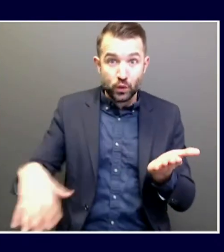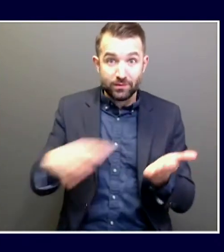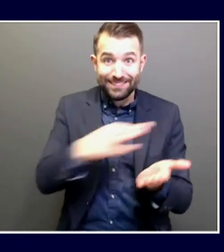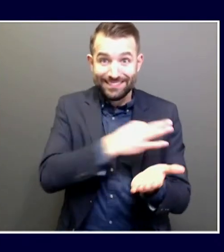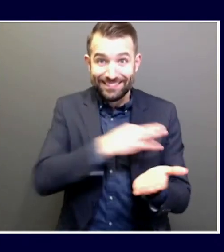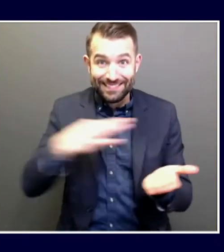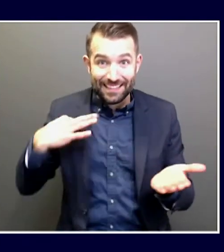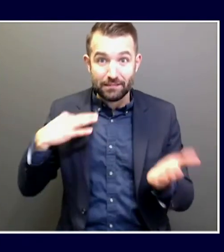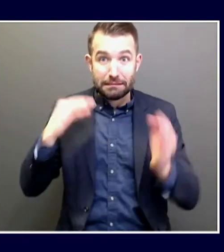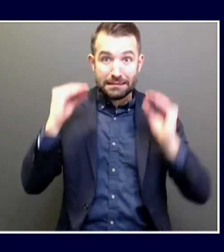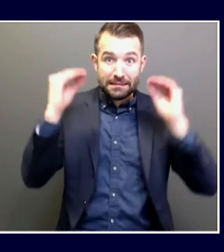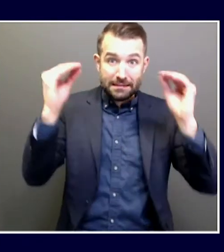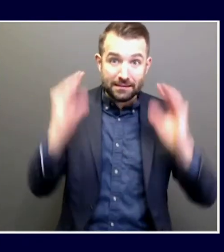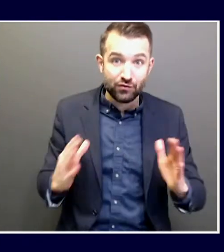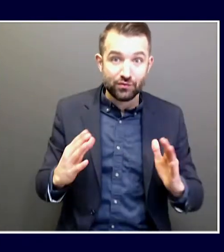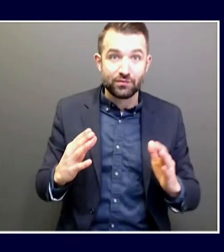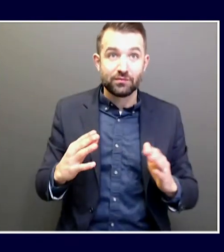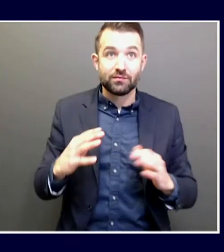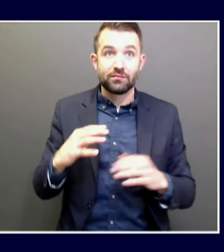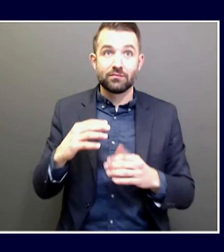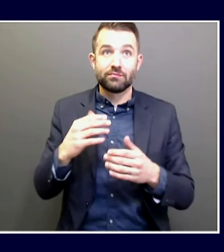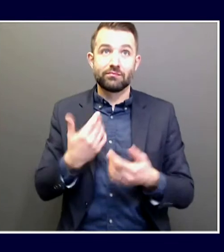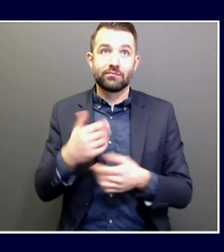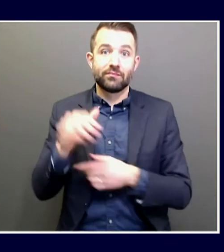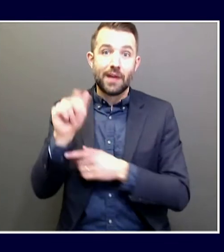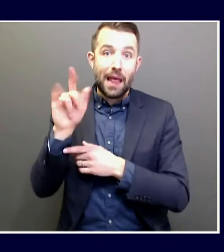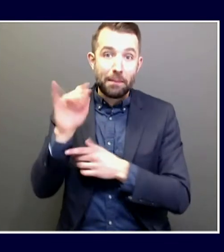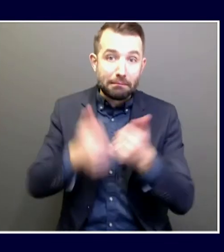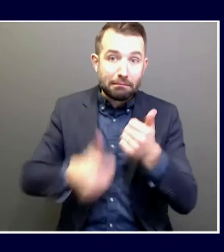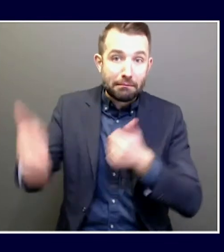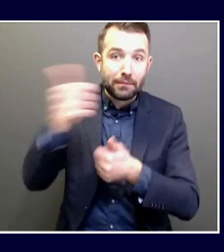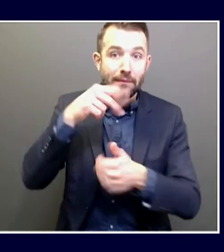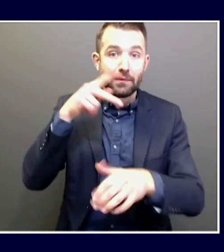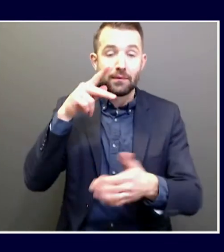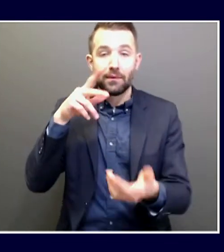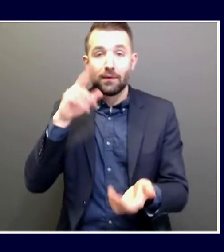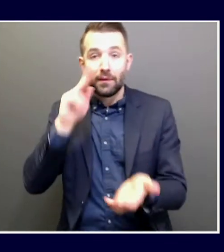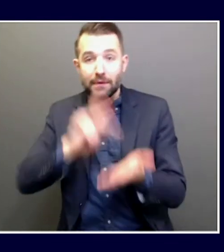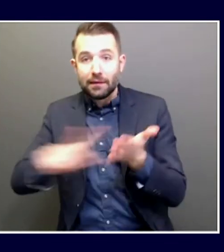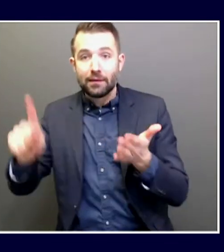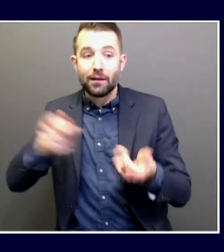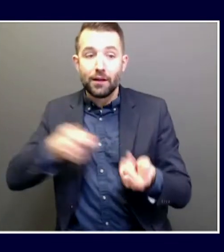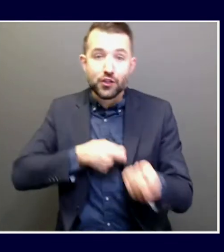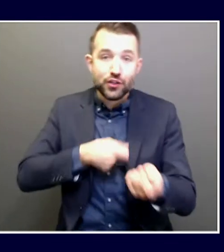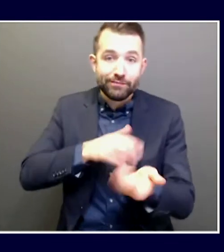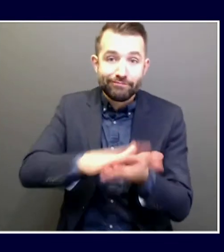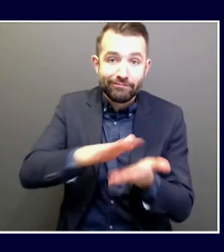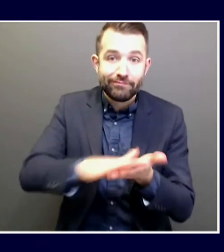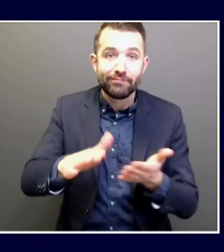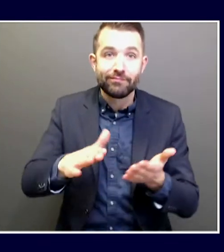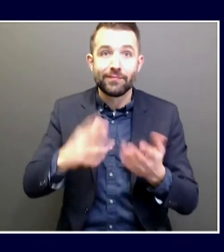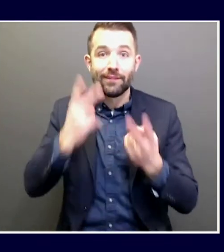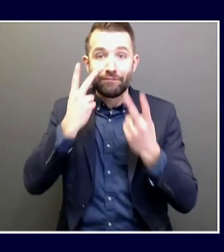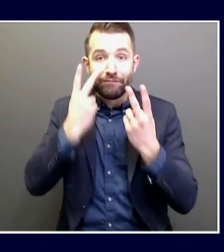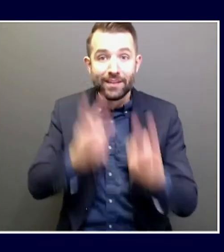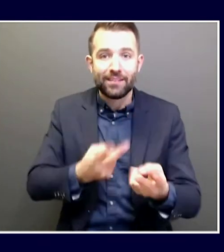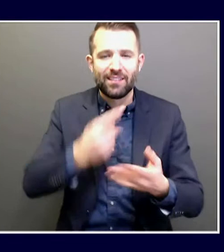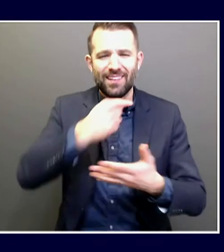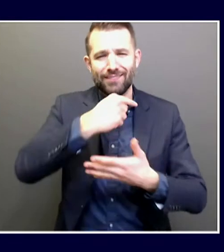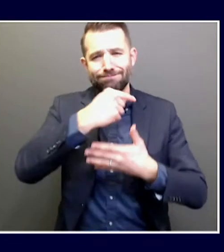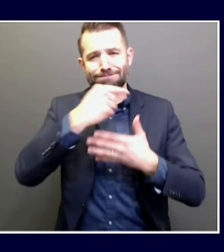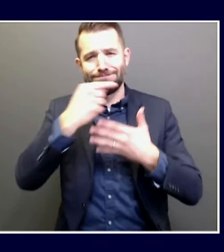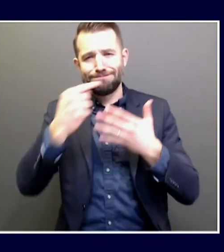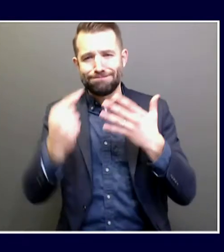felt comfortable that a school could suspend contact tracing with that provision of masking in place. This is a